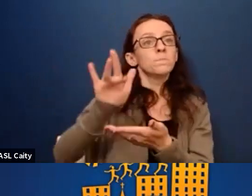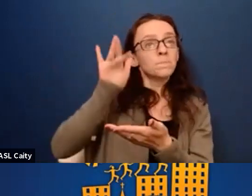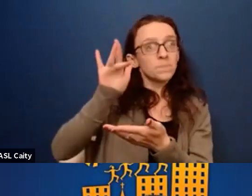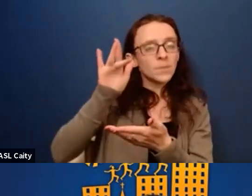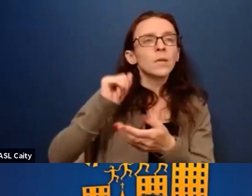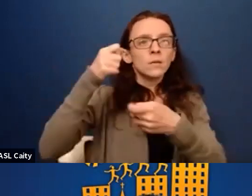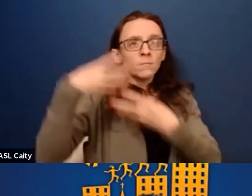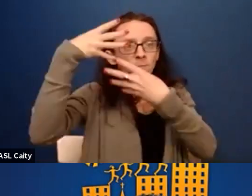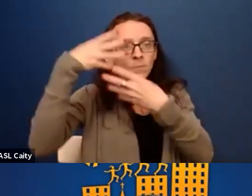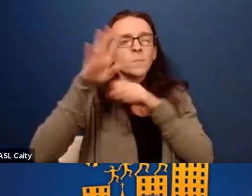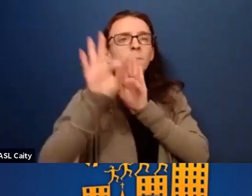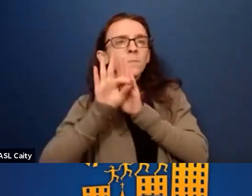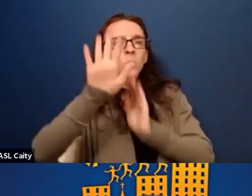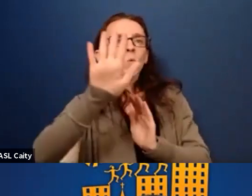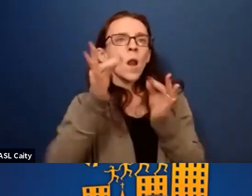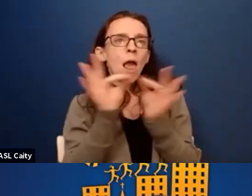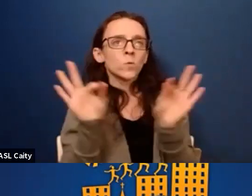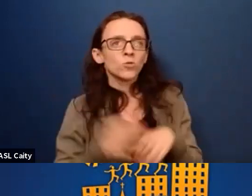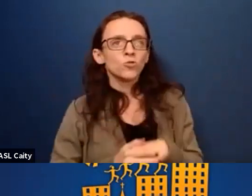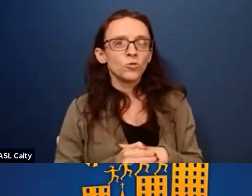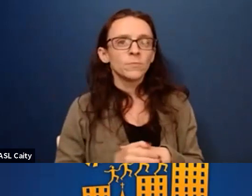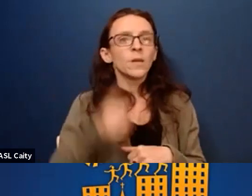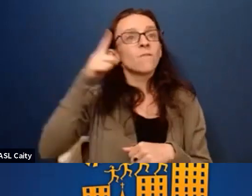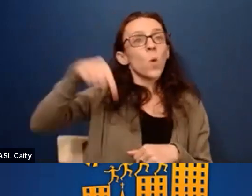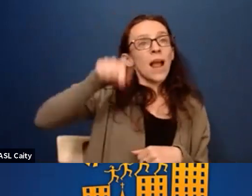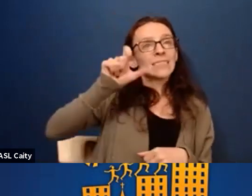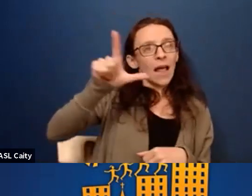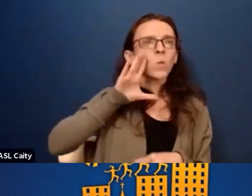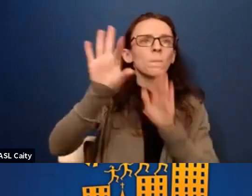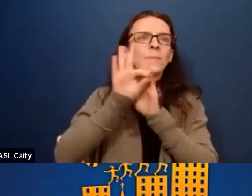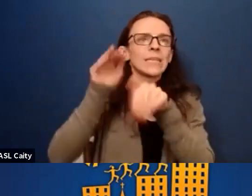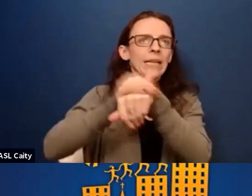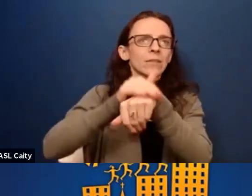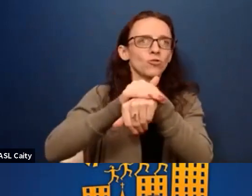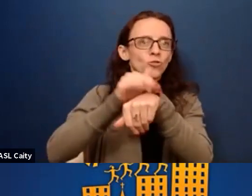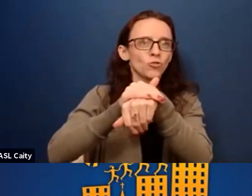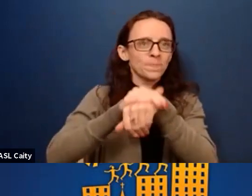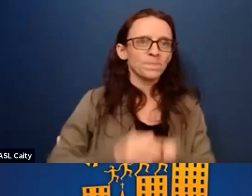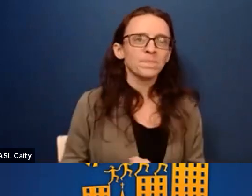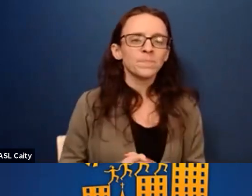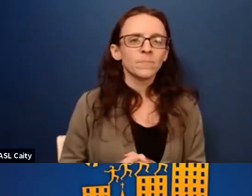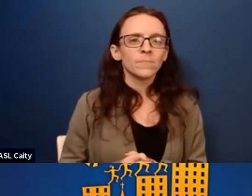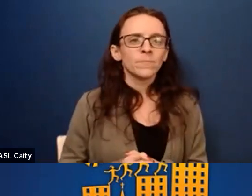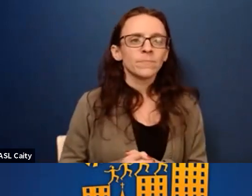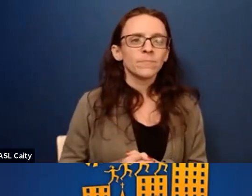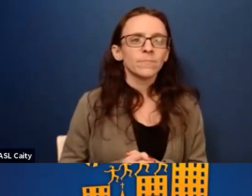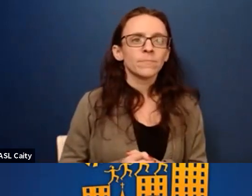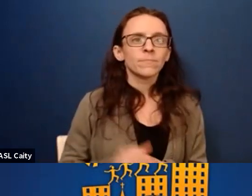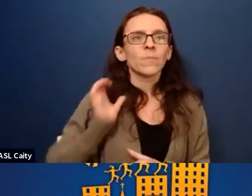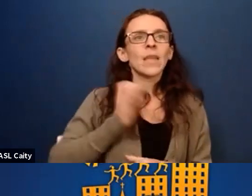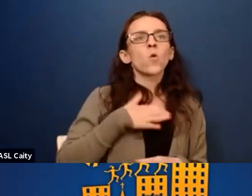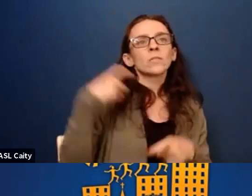your language preference. Our Spanish interpreter this evening is Juan